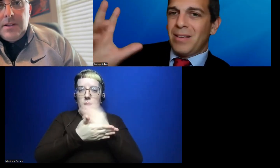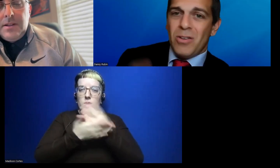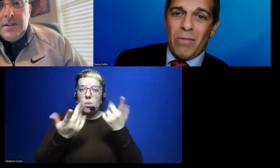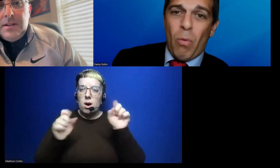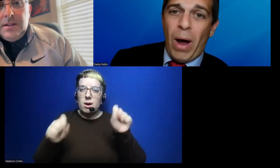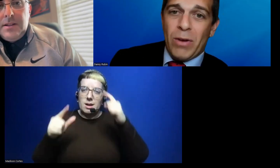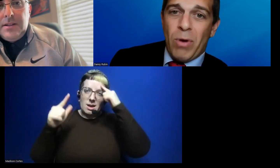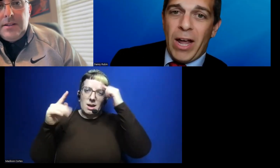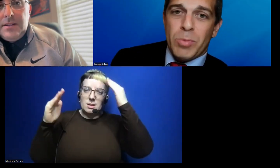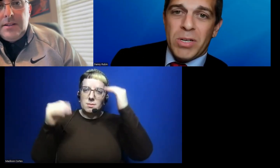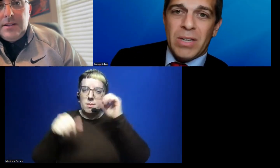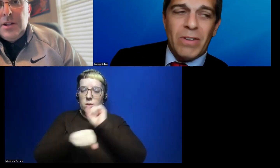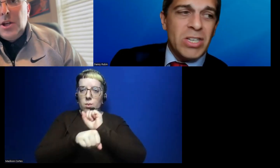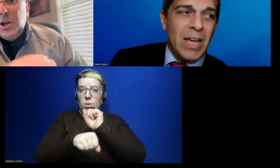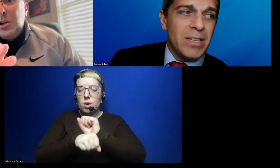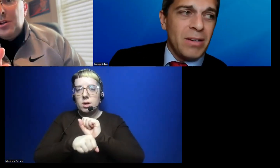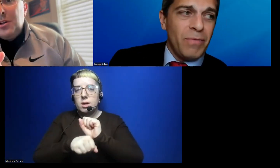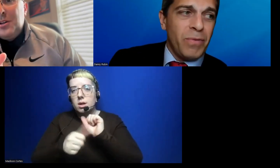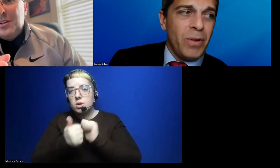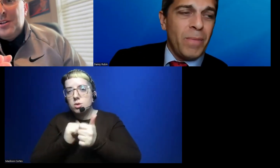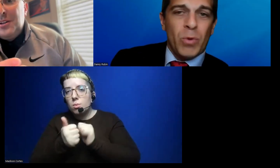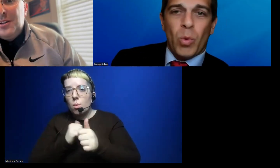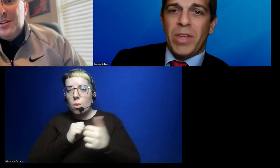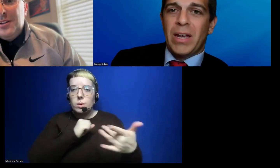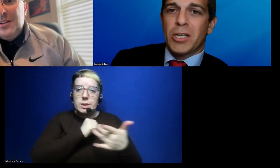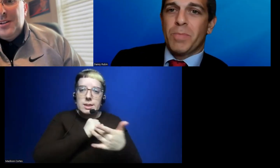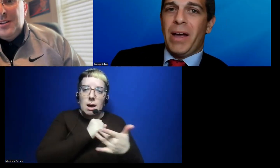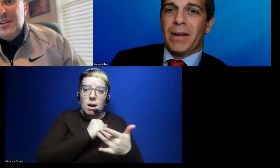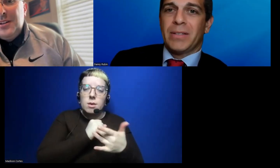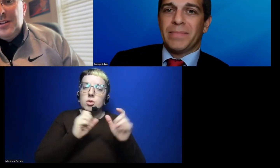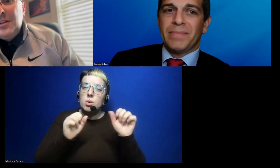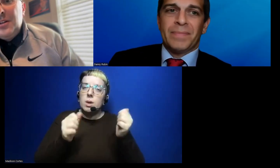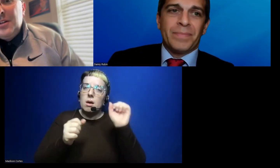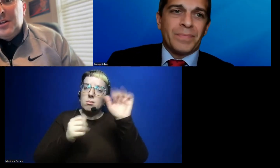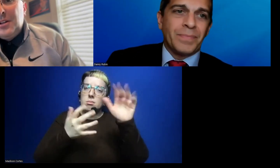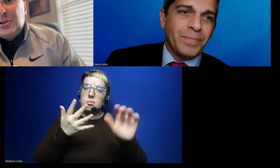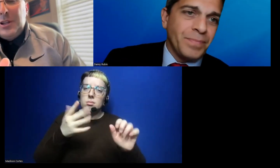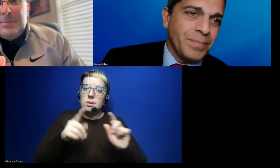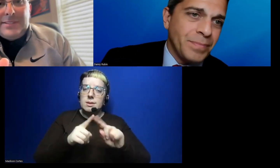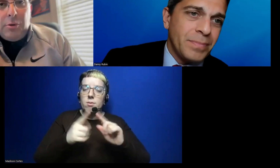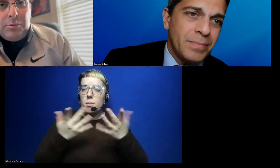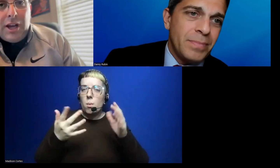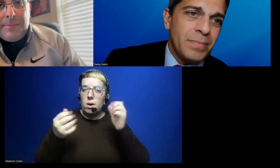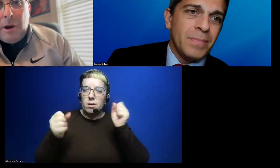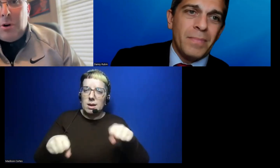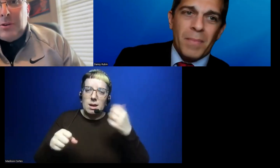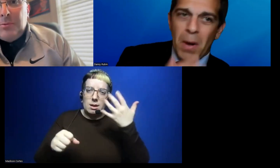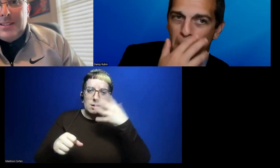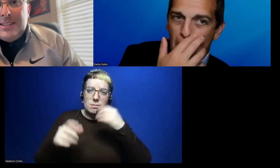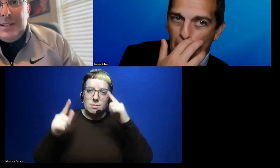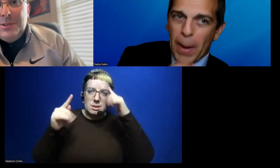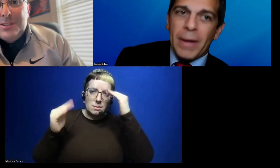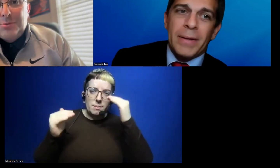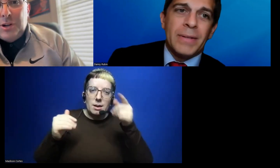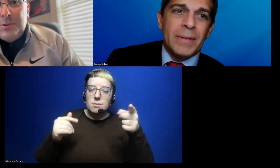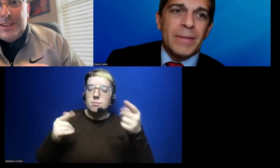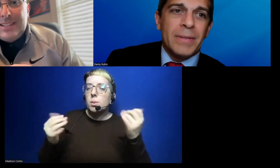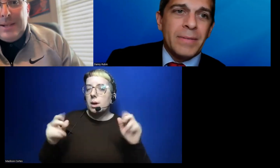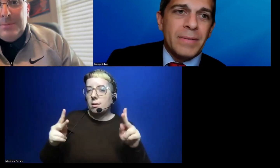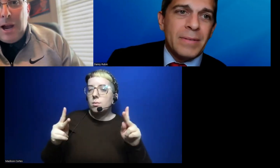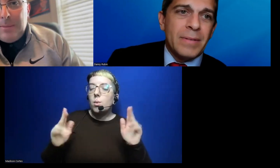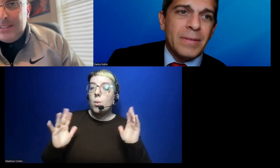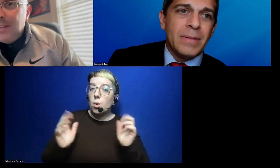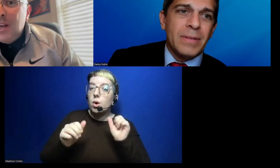Like, you can give a wide range, but just give a sense of what they can expect. So let me start talking about working with the team, because working